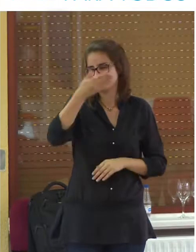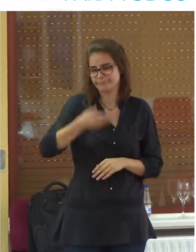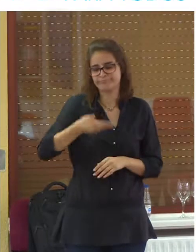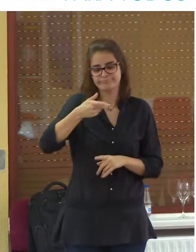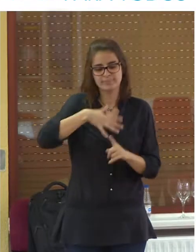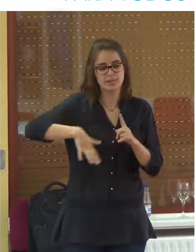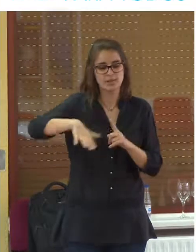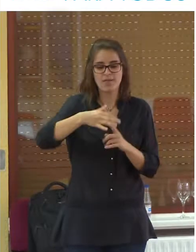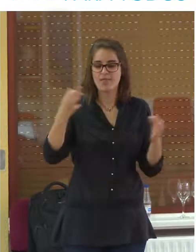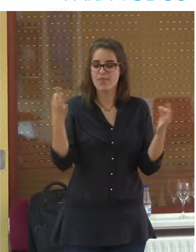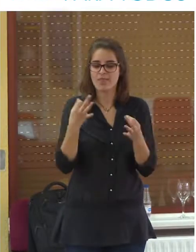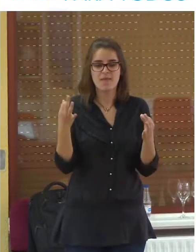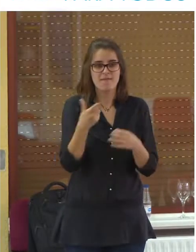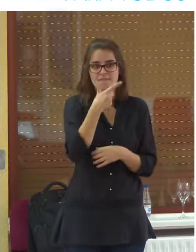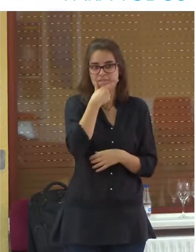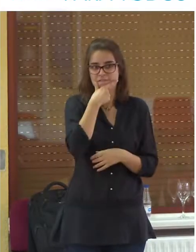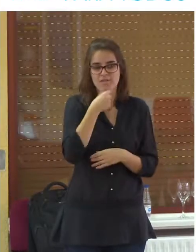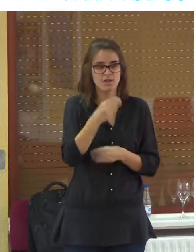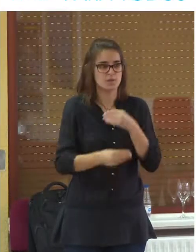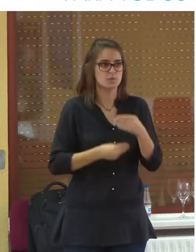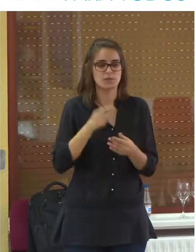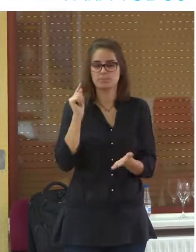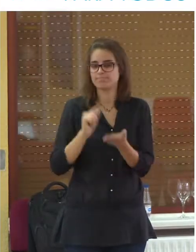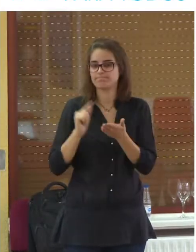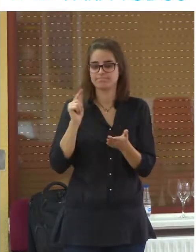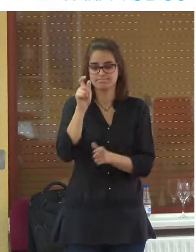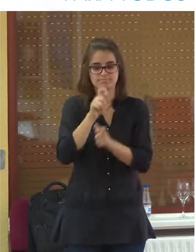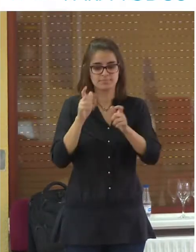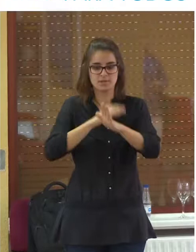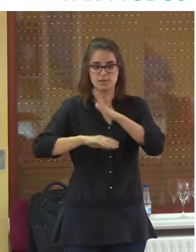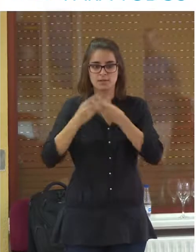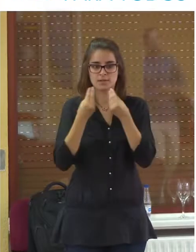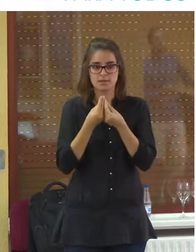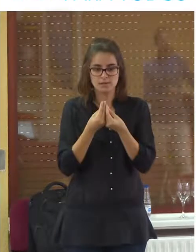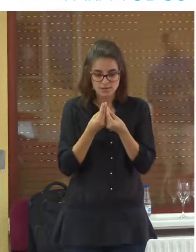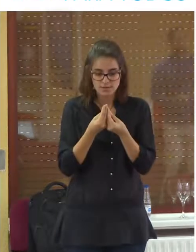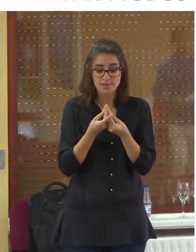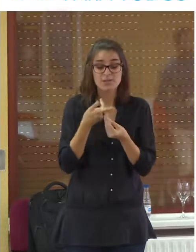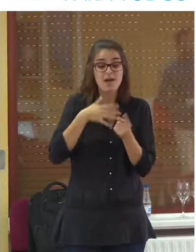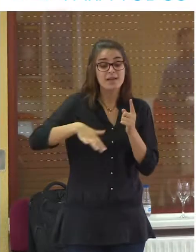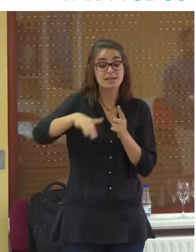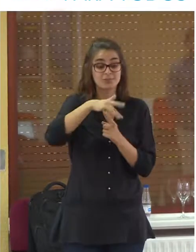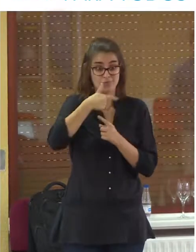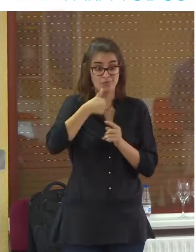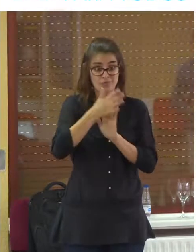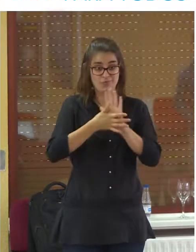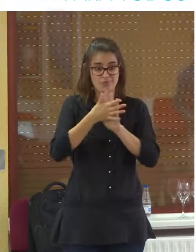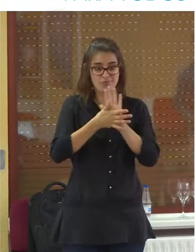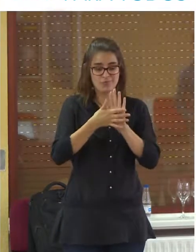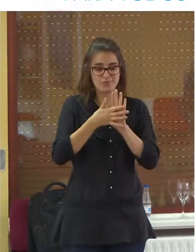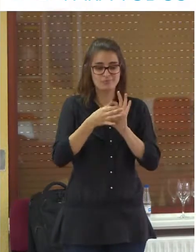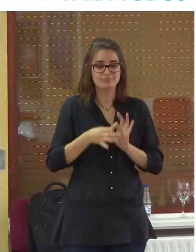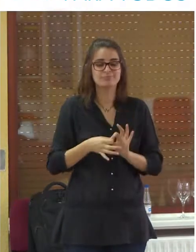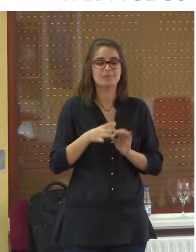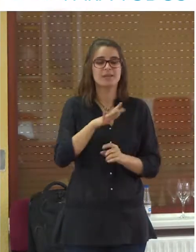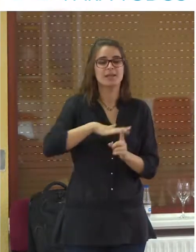to be user-friendly and easily accessible by people with disabilities. So far, the environment of Me